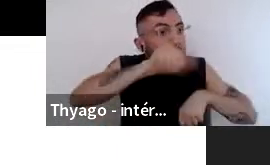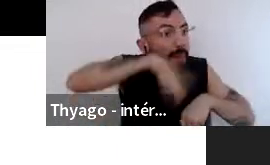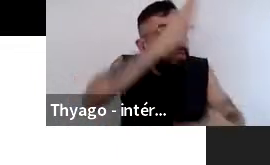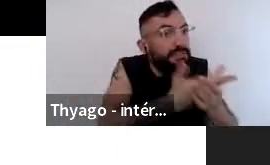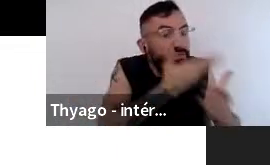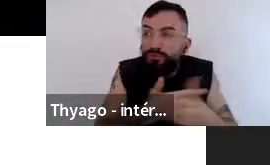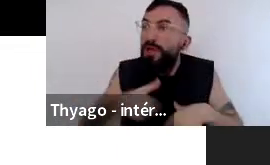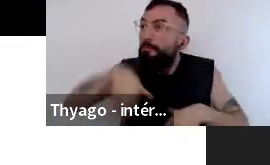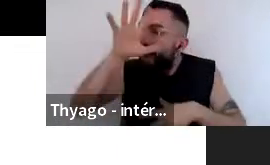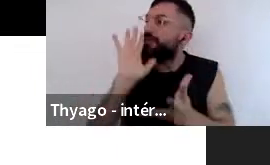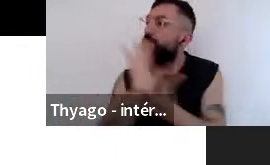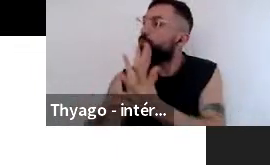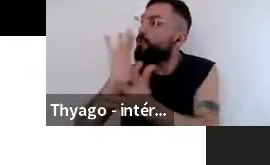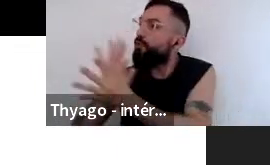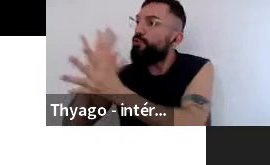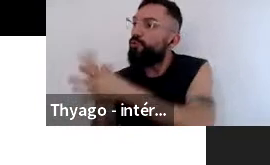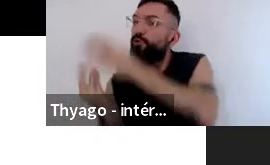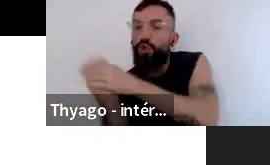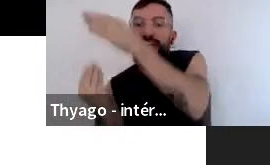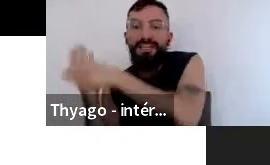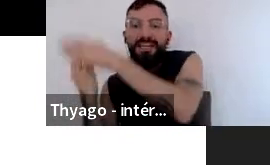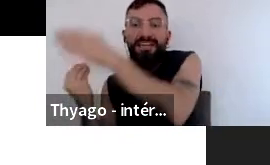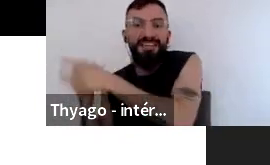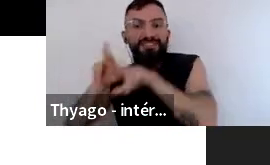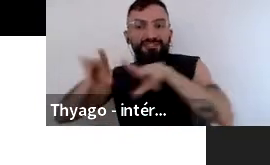endless work.